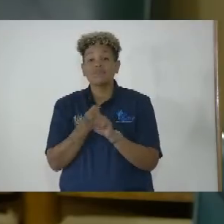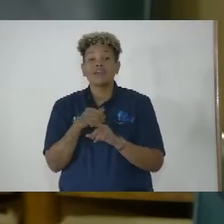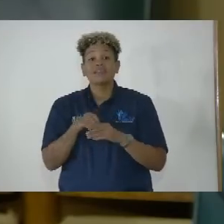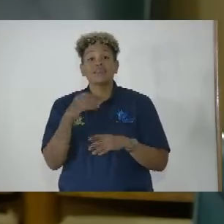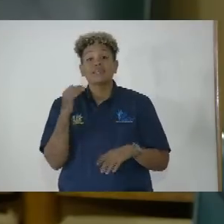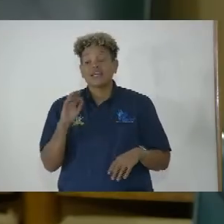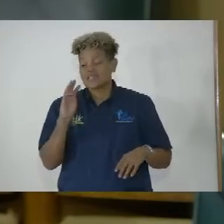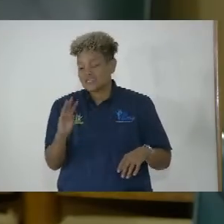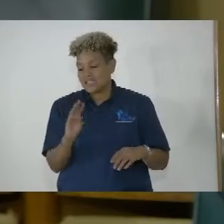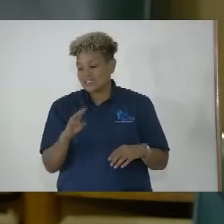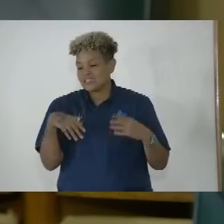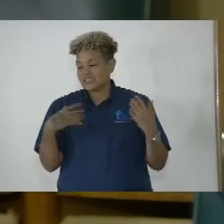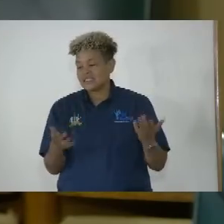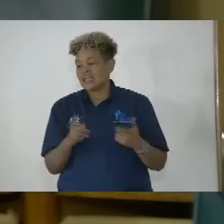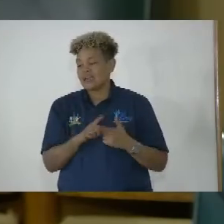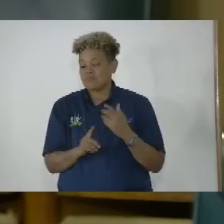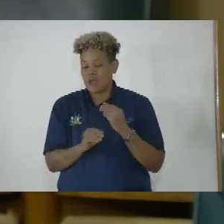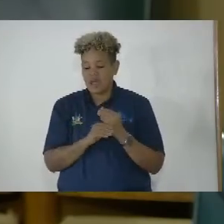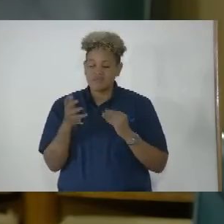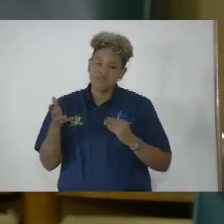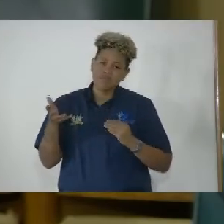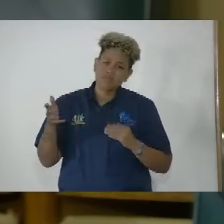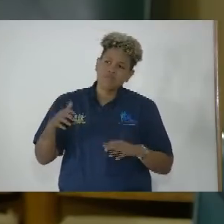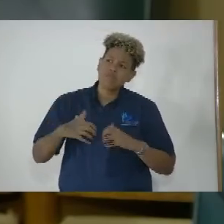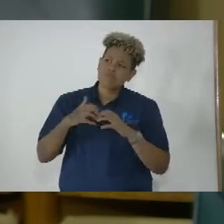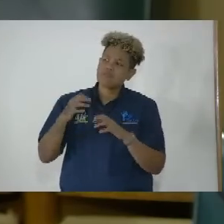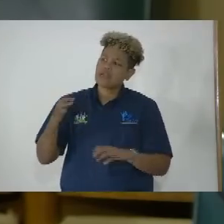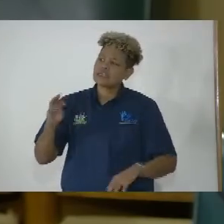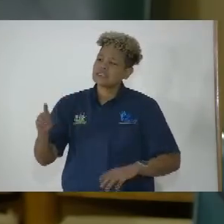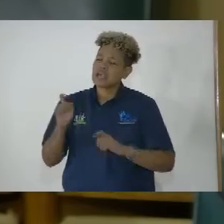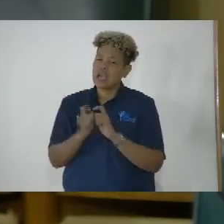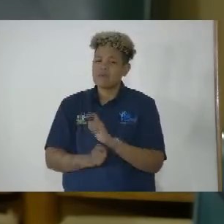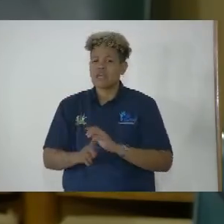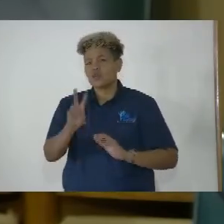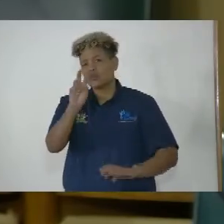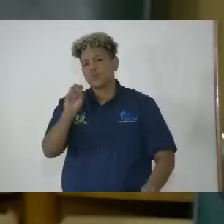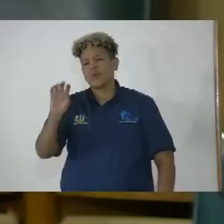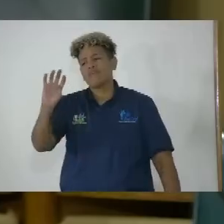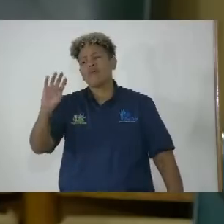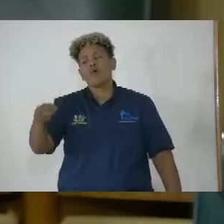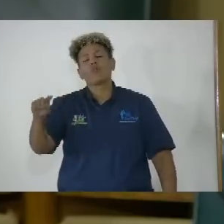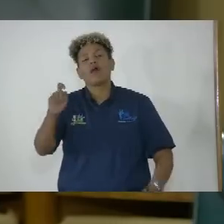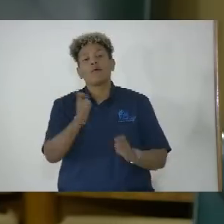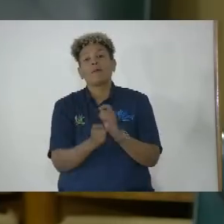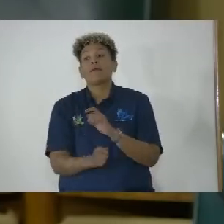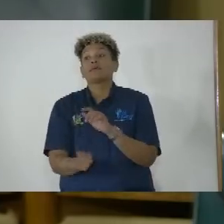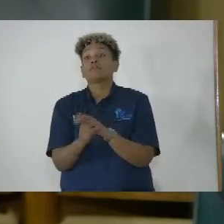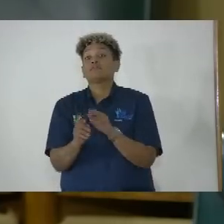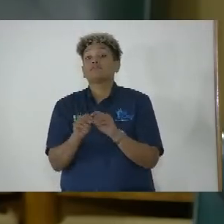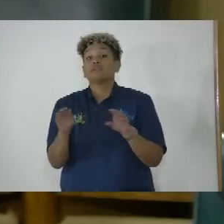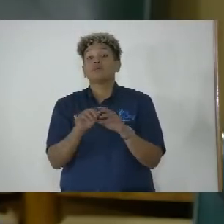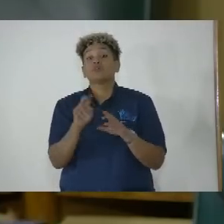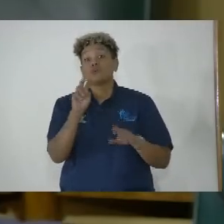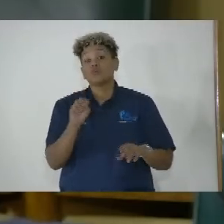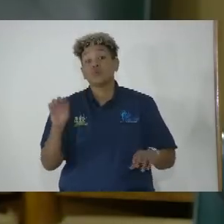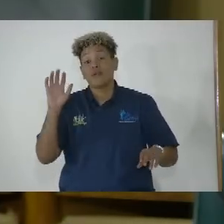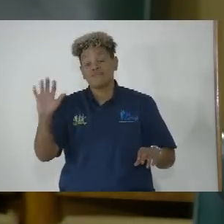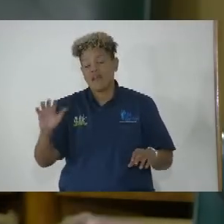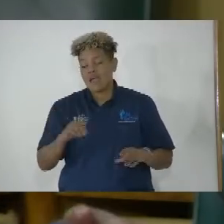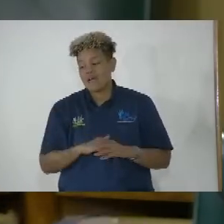96, and was again amended in 2004. Those amendments came into effect in